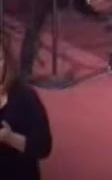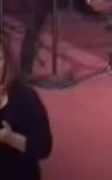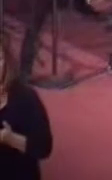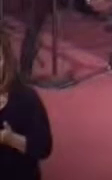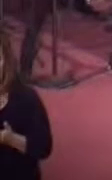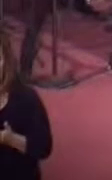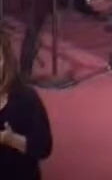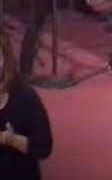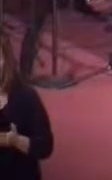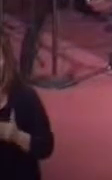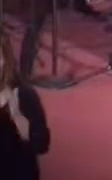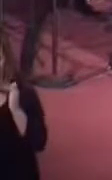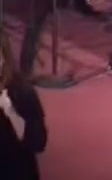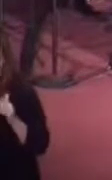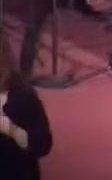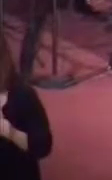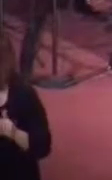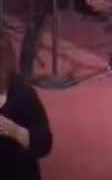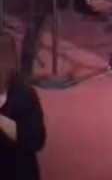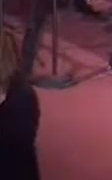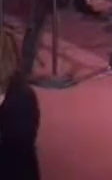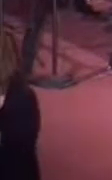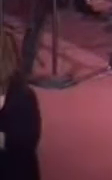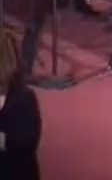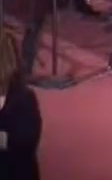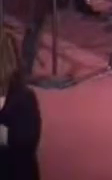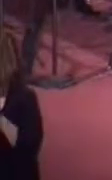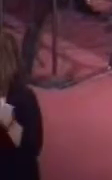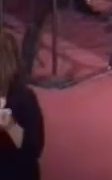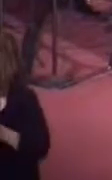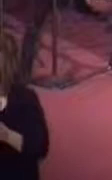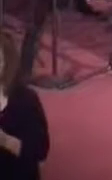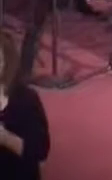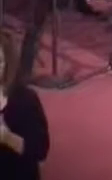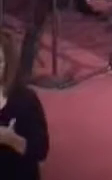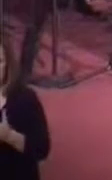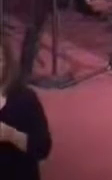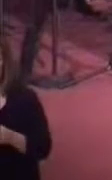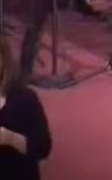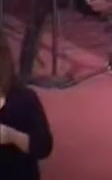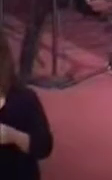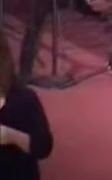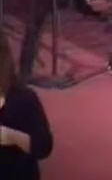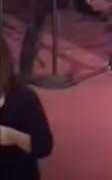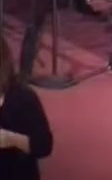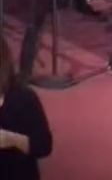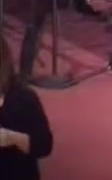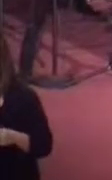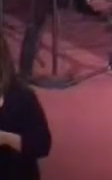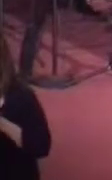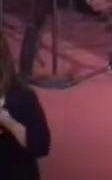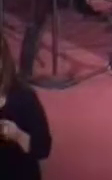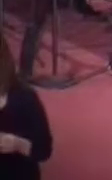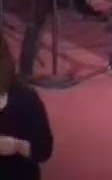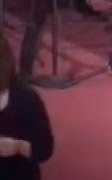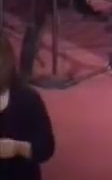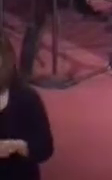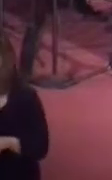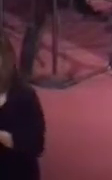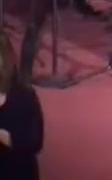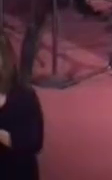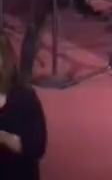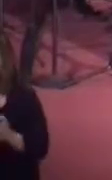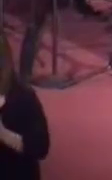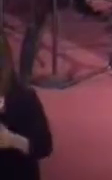hope. God, I trust you. You're in control. And even though you're letting me go through this persecution, I know that you are at work in my